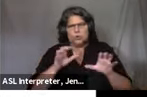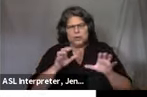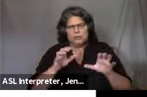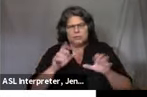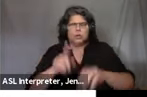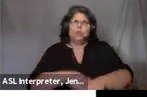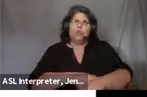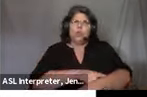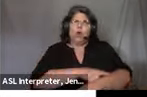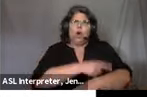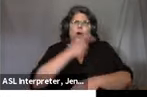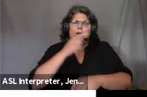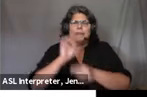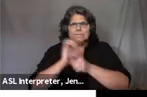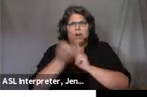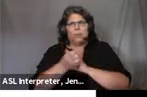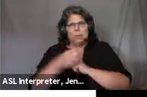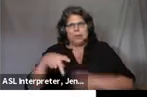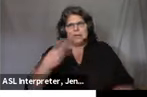We have